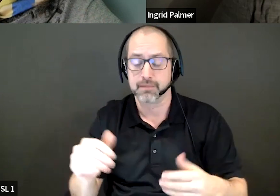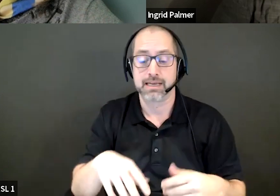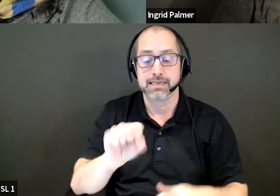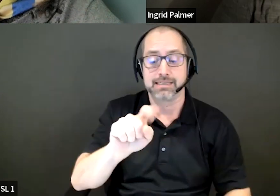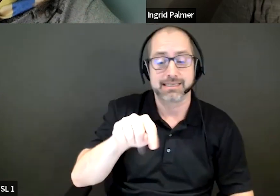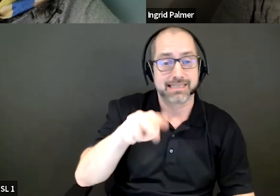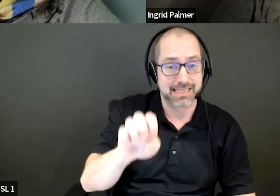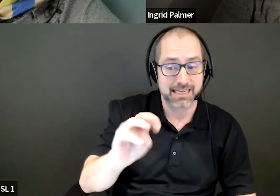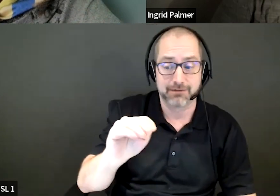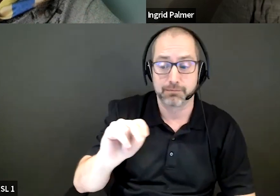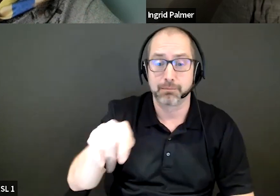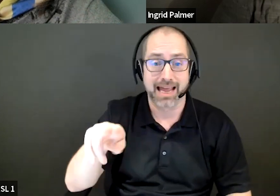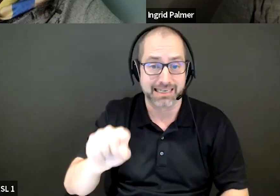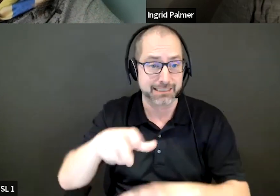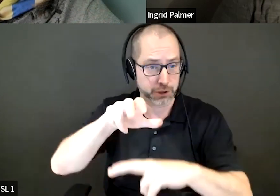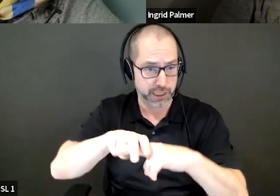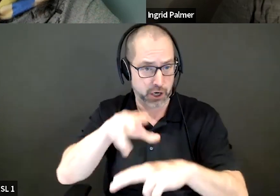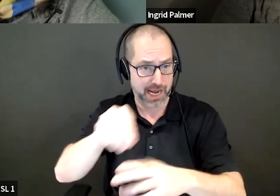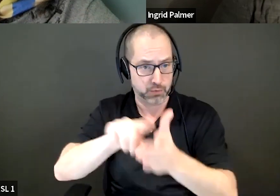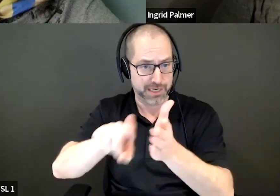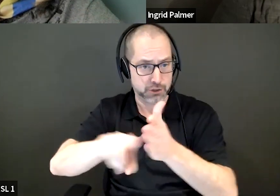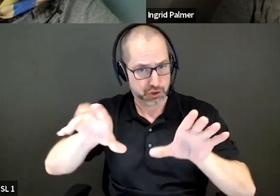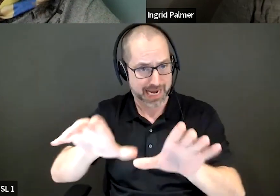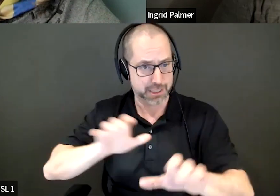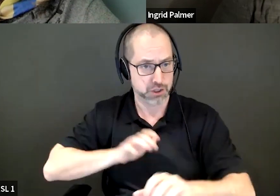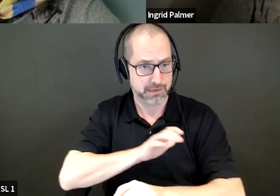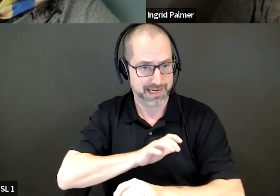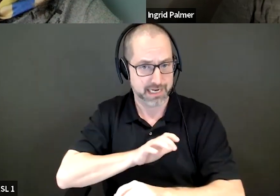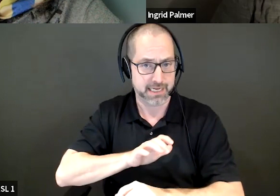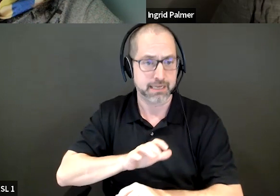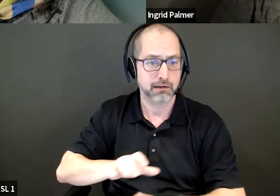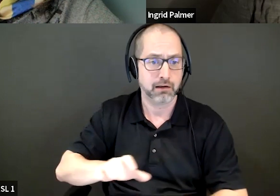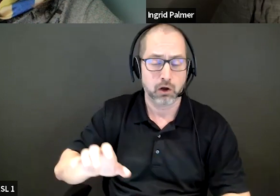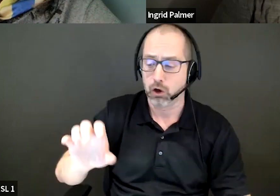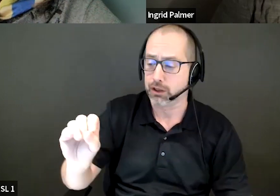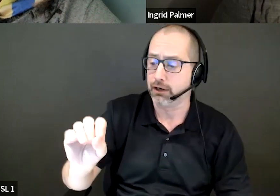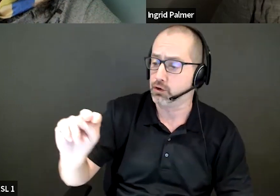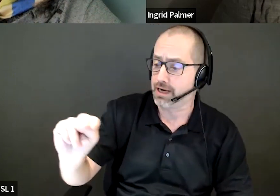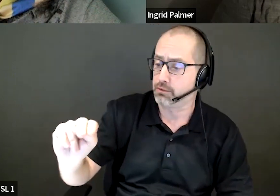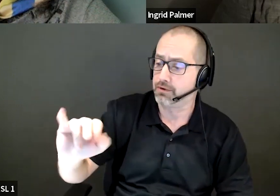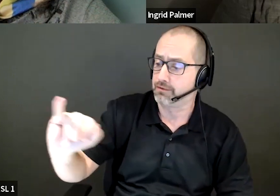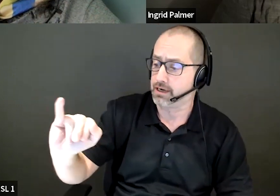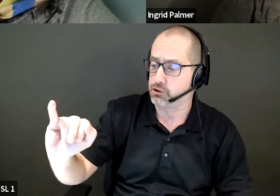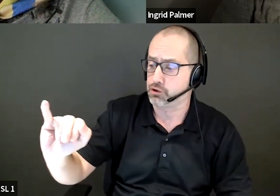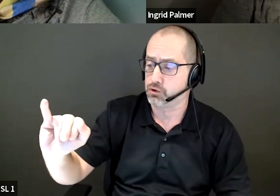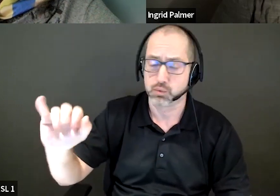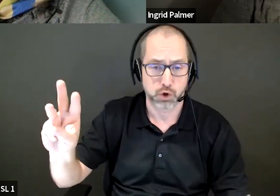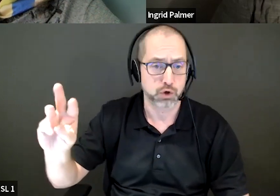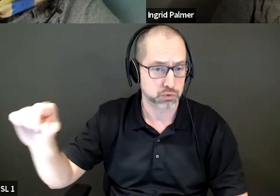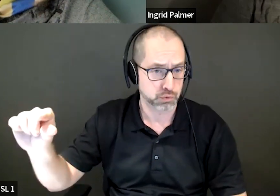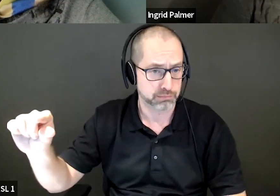Mantis, Chair and Research Action Committee, Ontario Network of Injured Worker Groups,